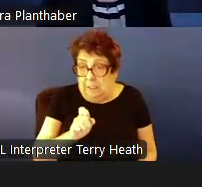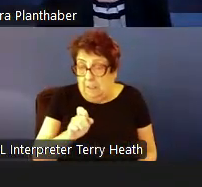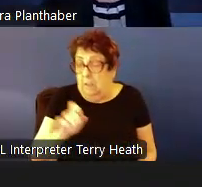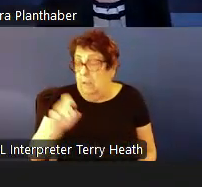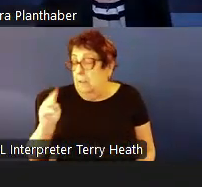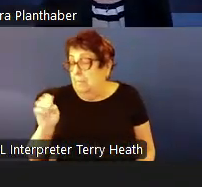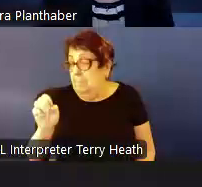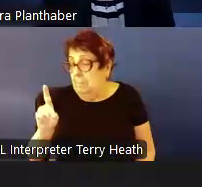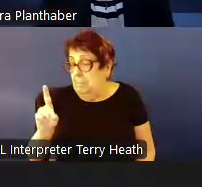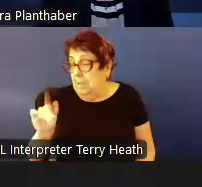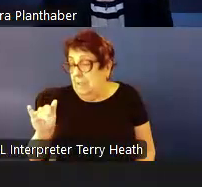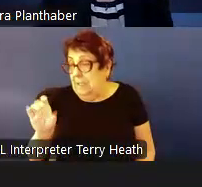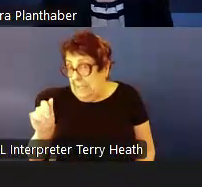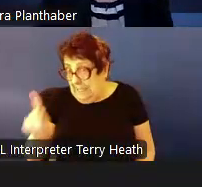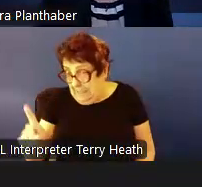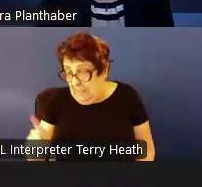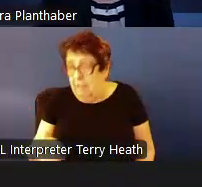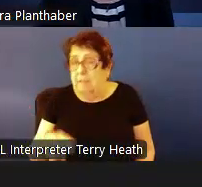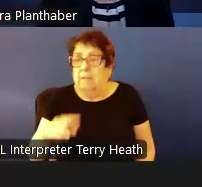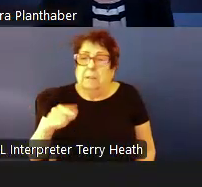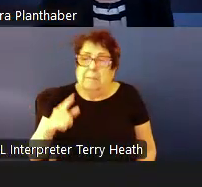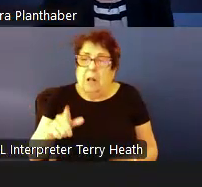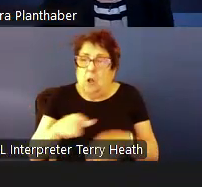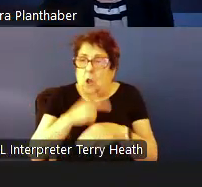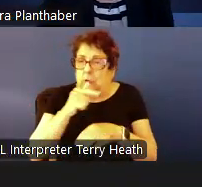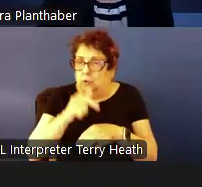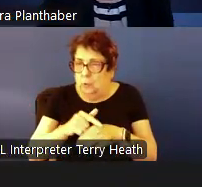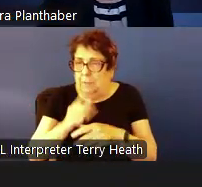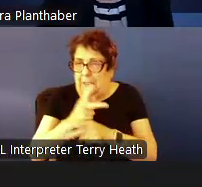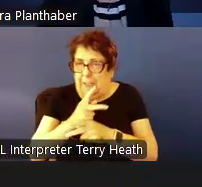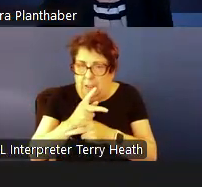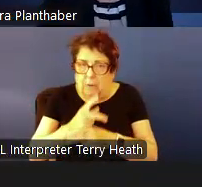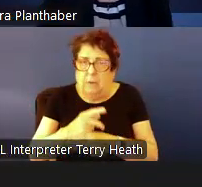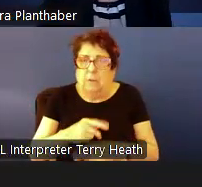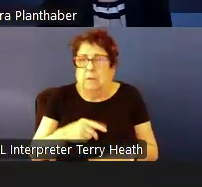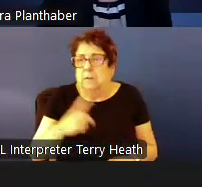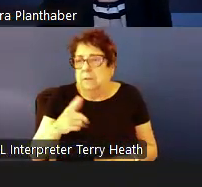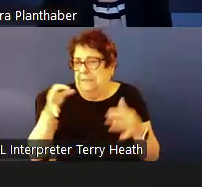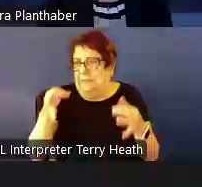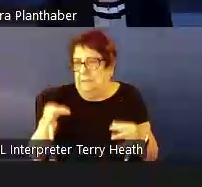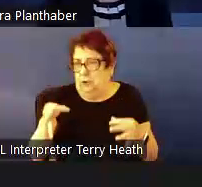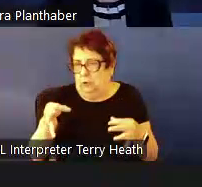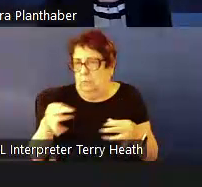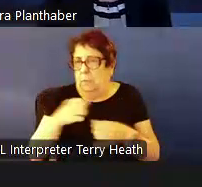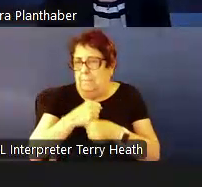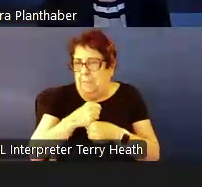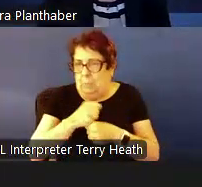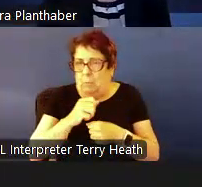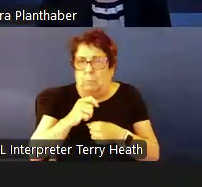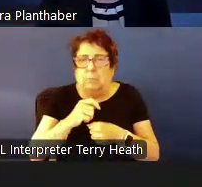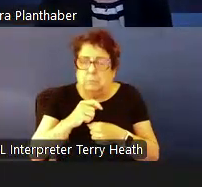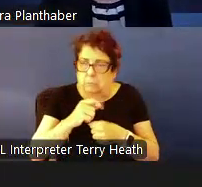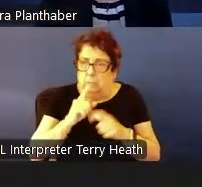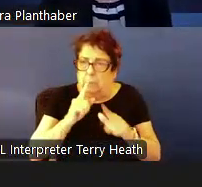long-term care in the chat that we unfortunately didn't get to, decision-making supports and advanced planning, and of course,